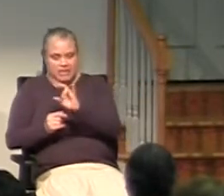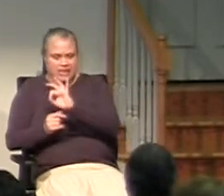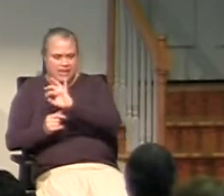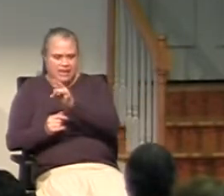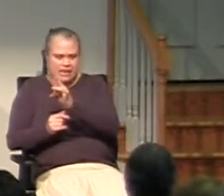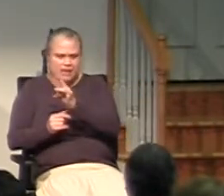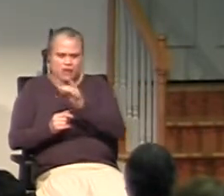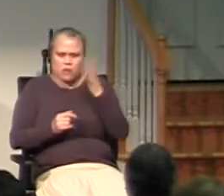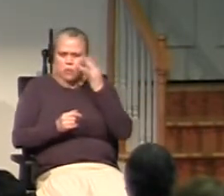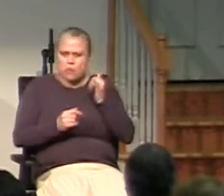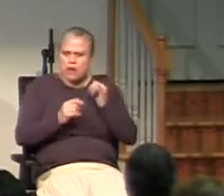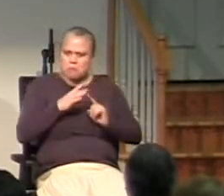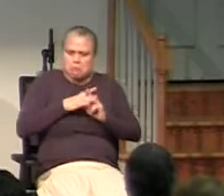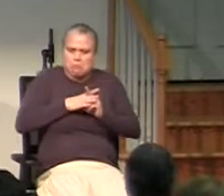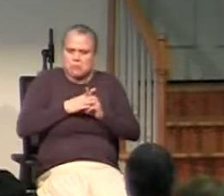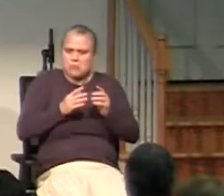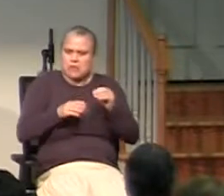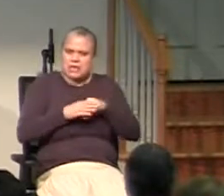judgment? I thought it was only for